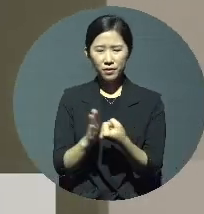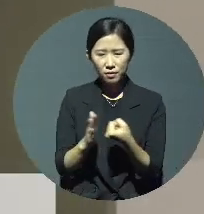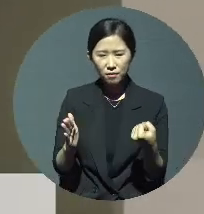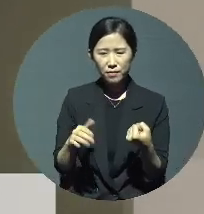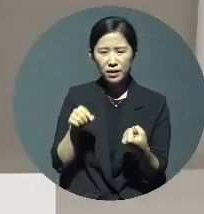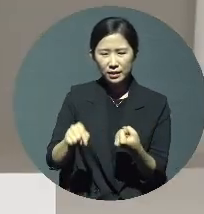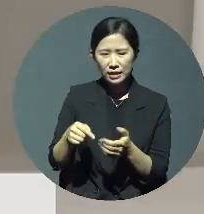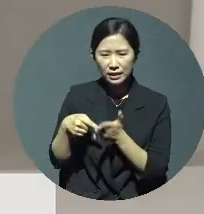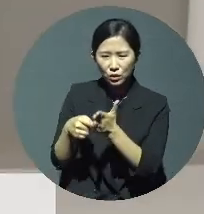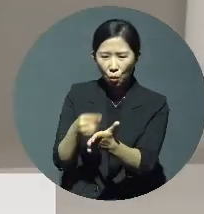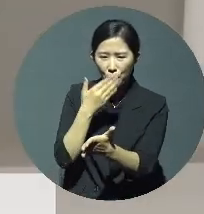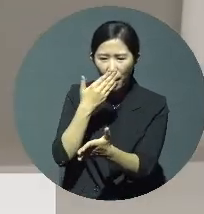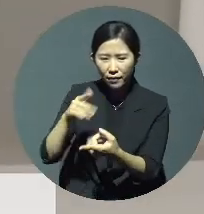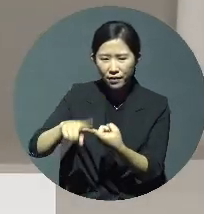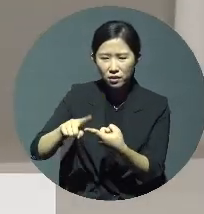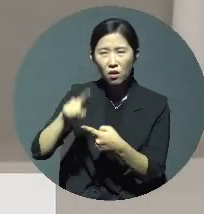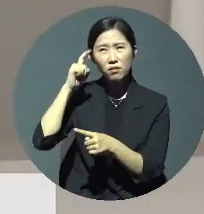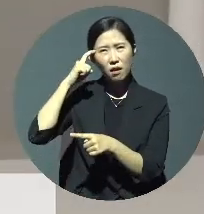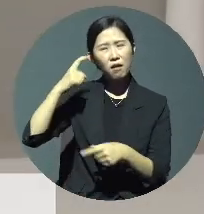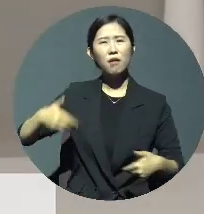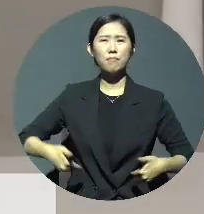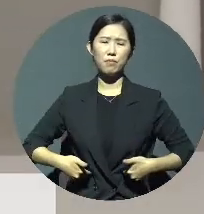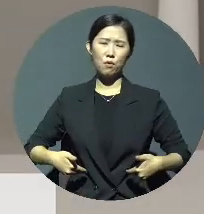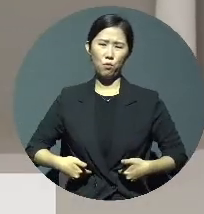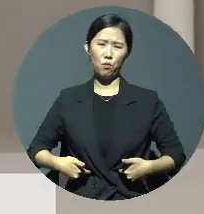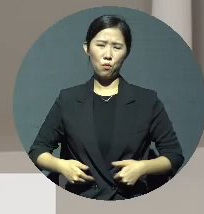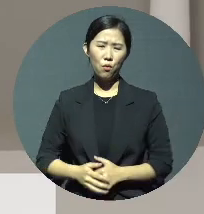of specification and how sustainable something has to be.